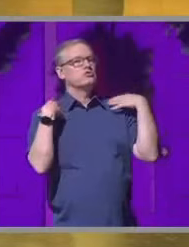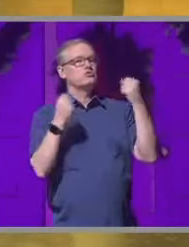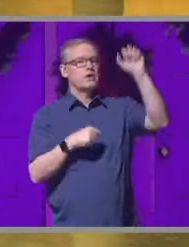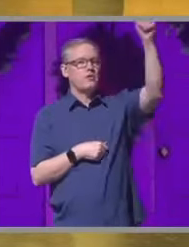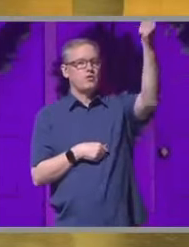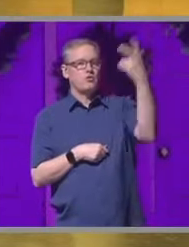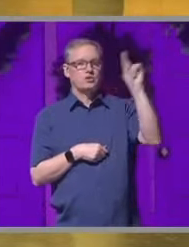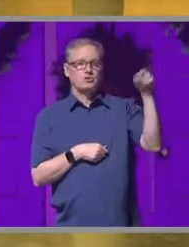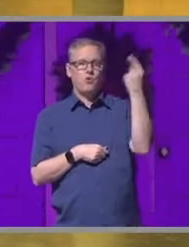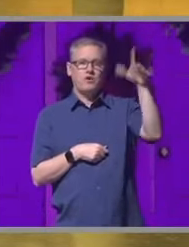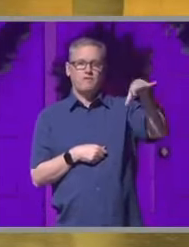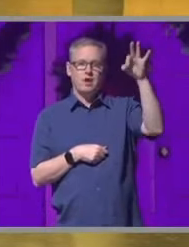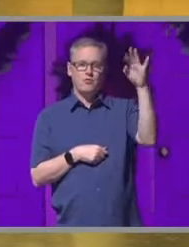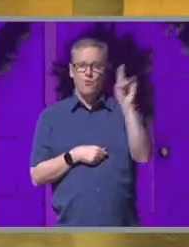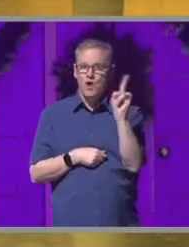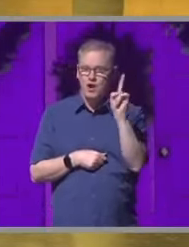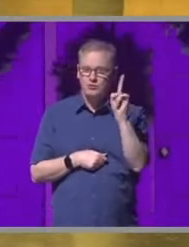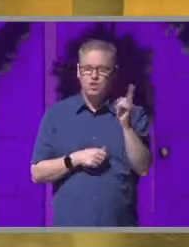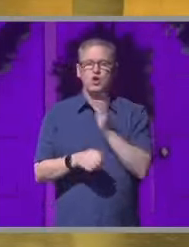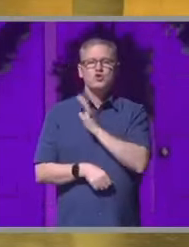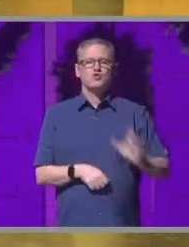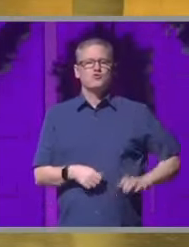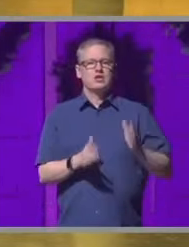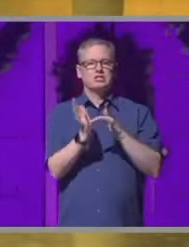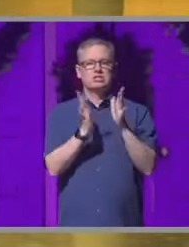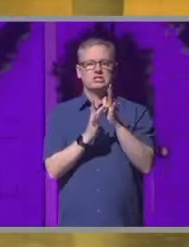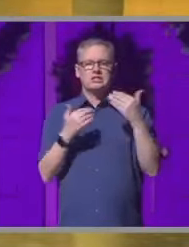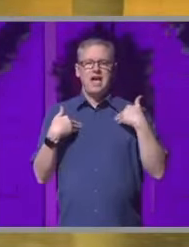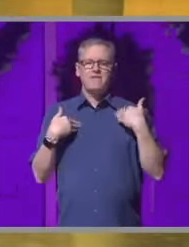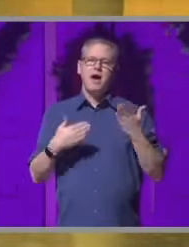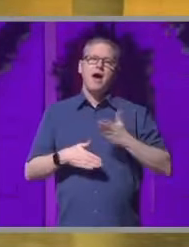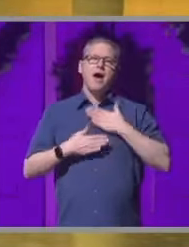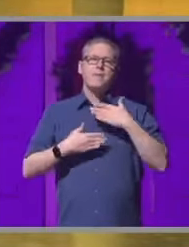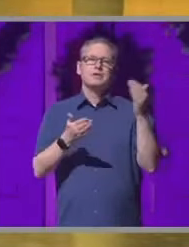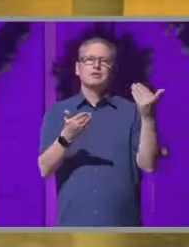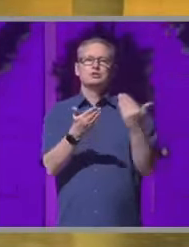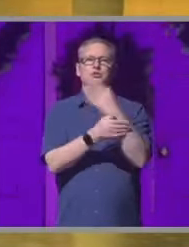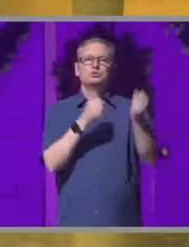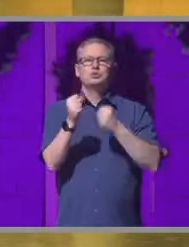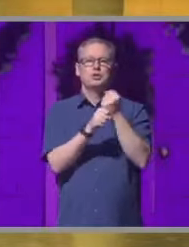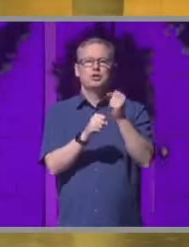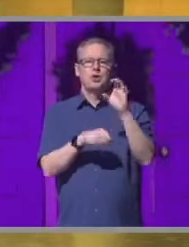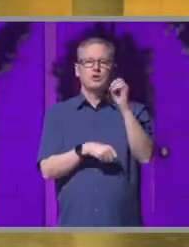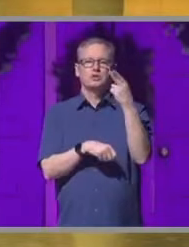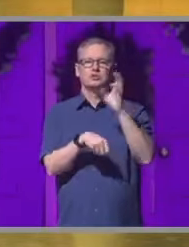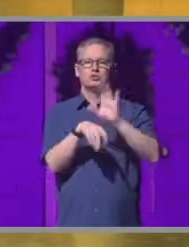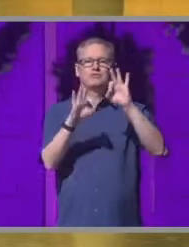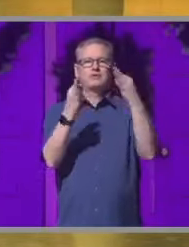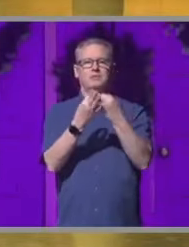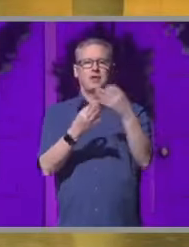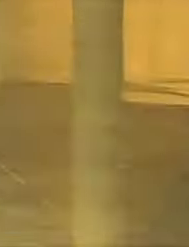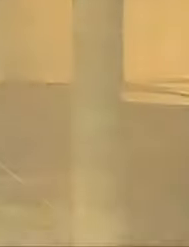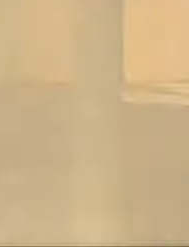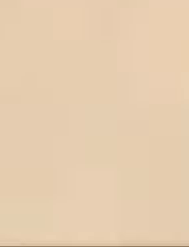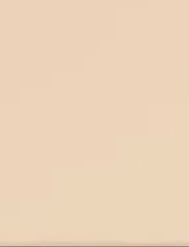only found in Christ Jesus. Have a happy new year, Oak Hills Church family. God bless you.